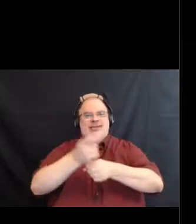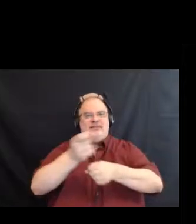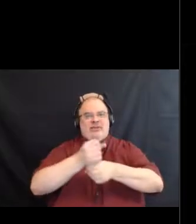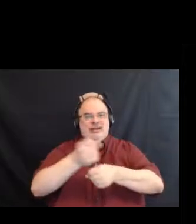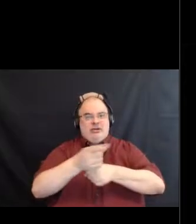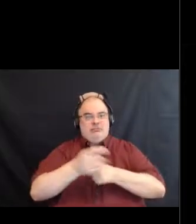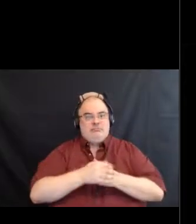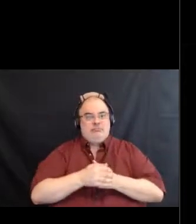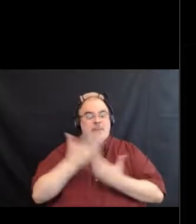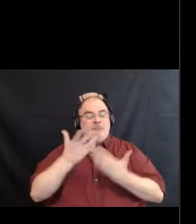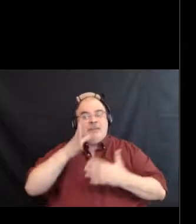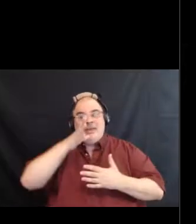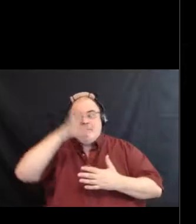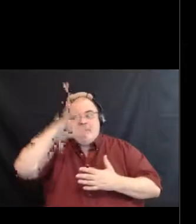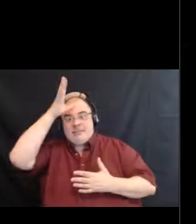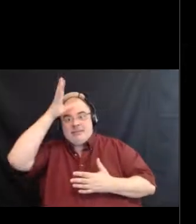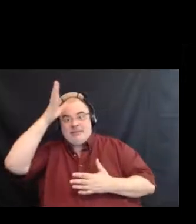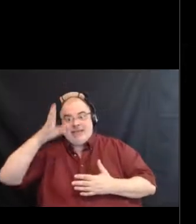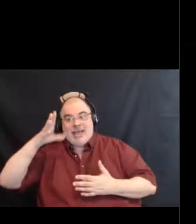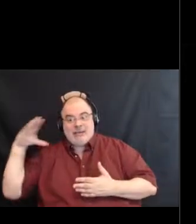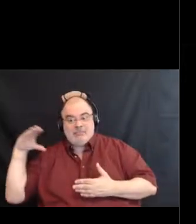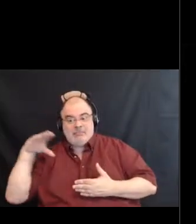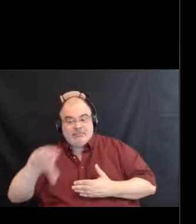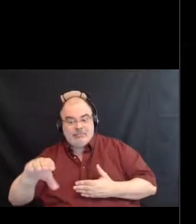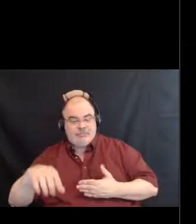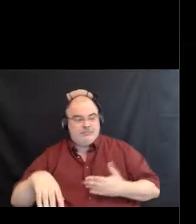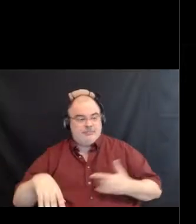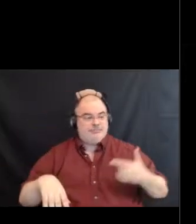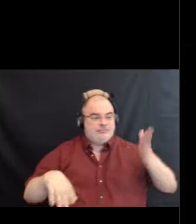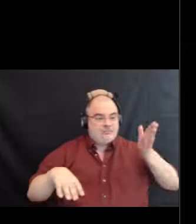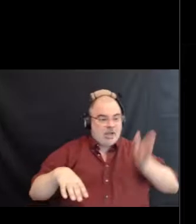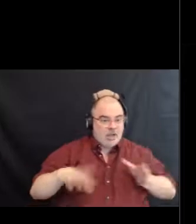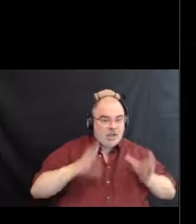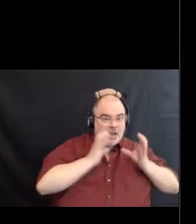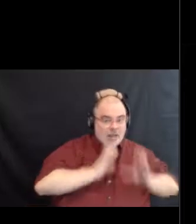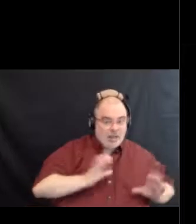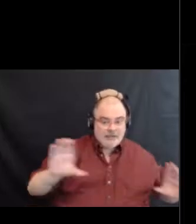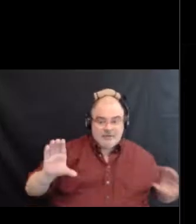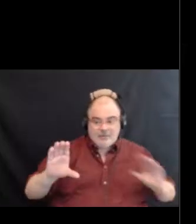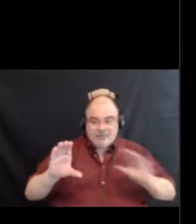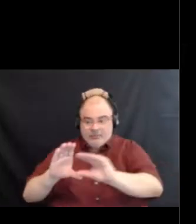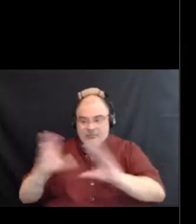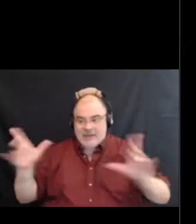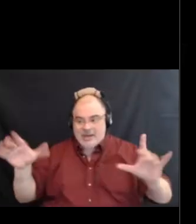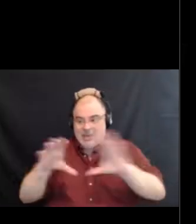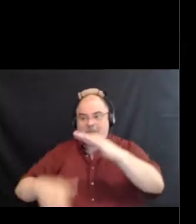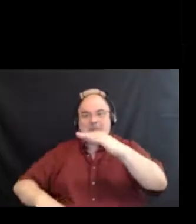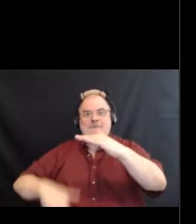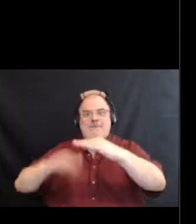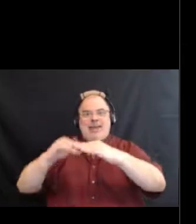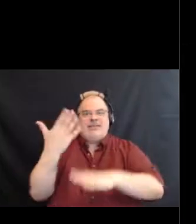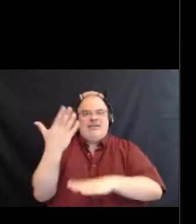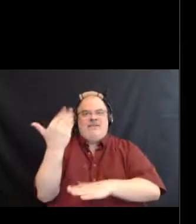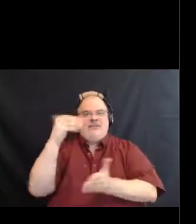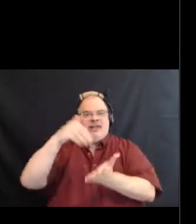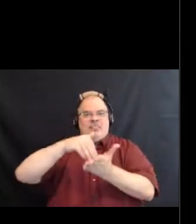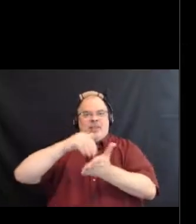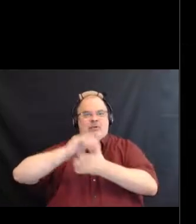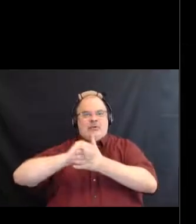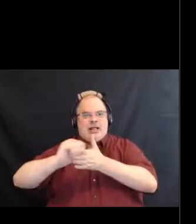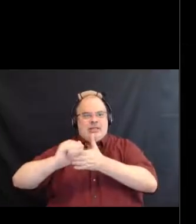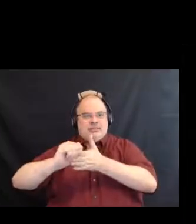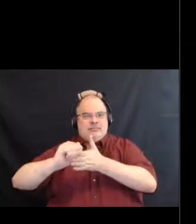in $10,000. If the individual puts in $2,000, the most that can go in that account for the calendar year is an additional